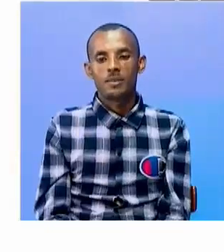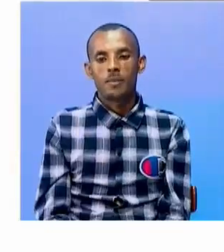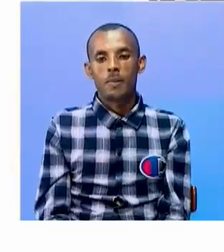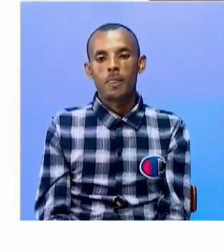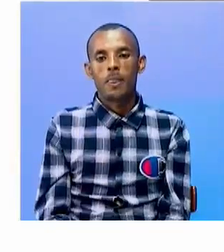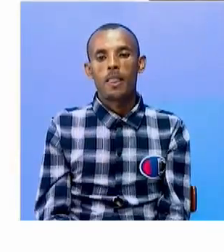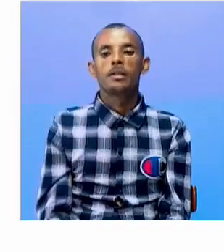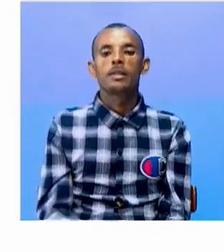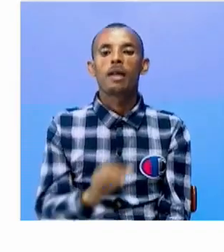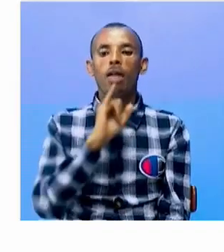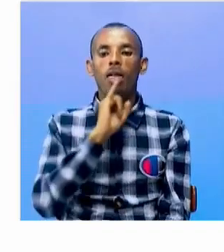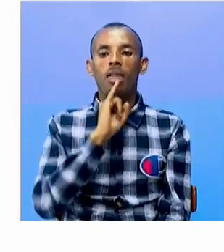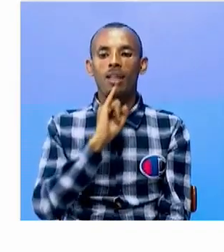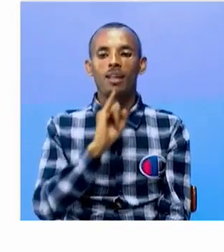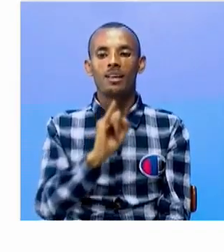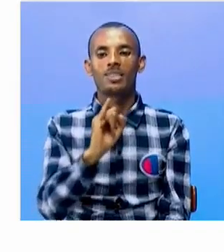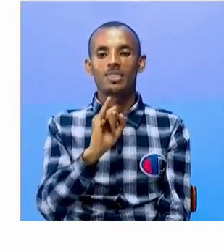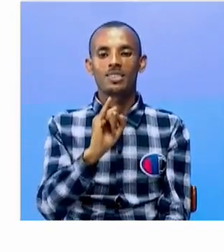Is